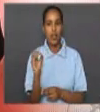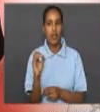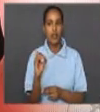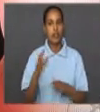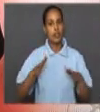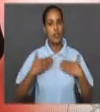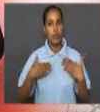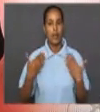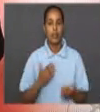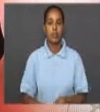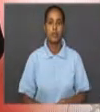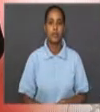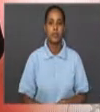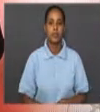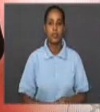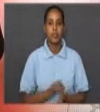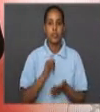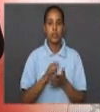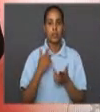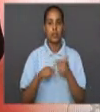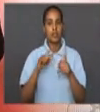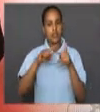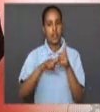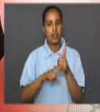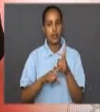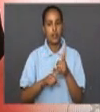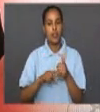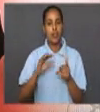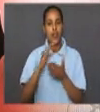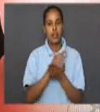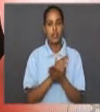and informative. That brings us to the end of the